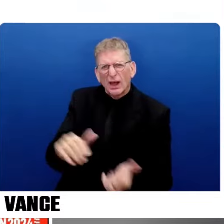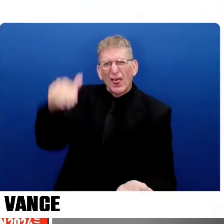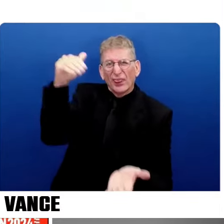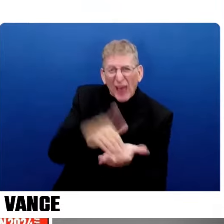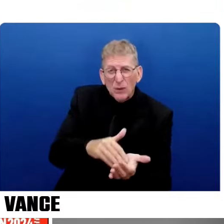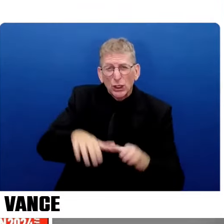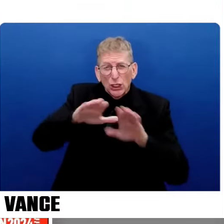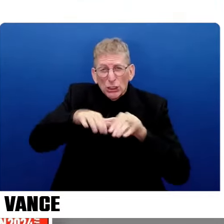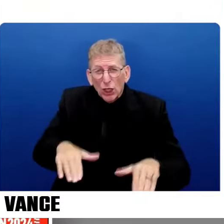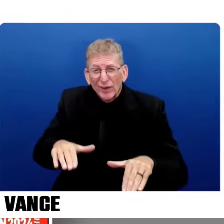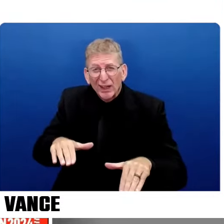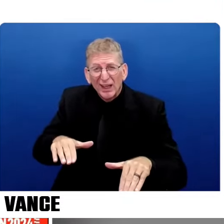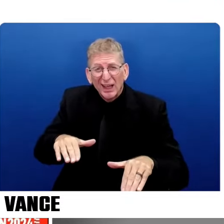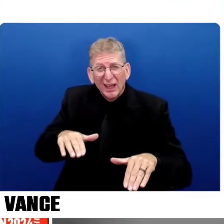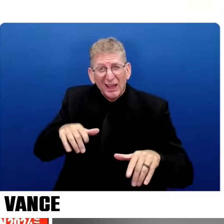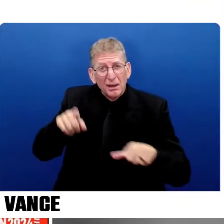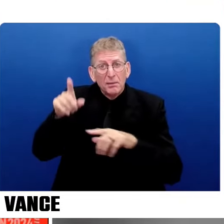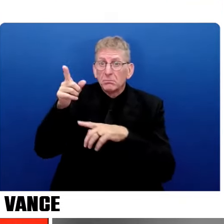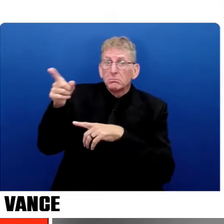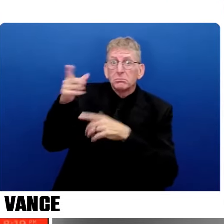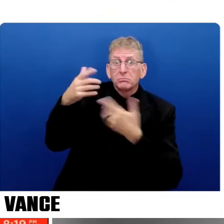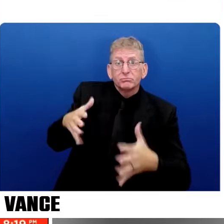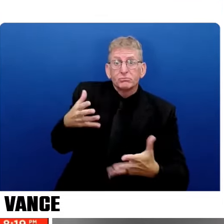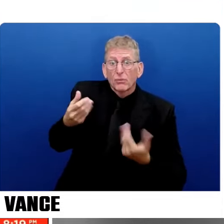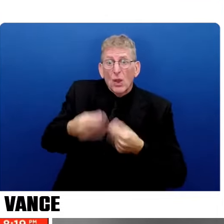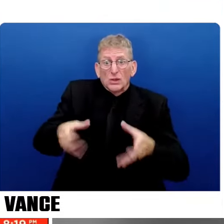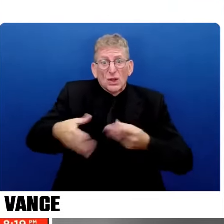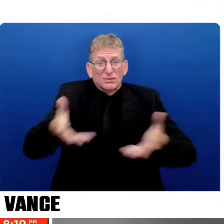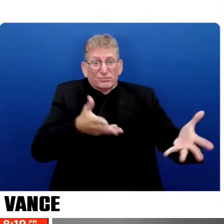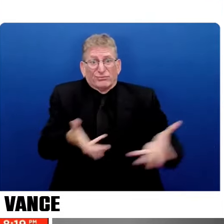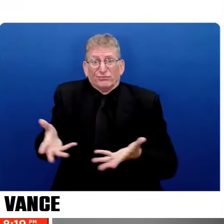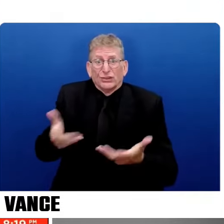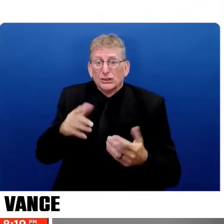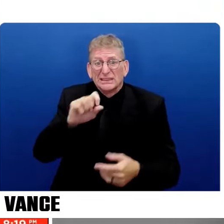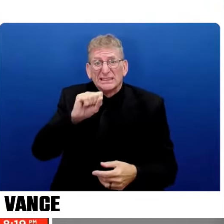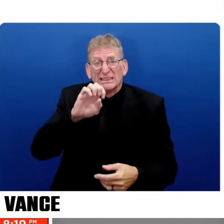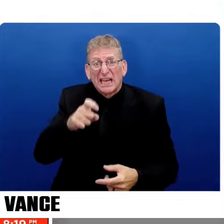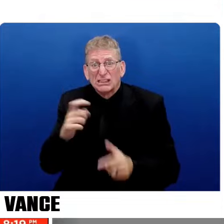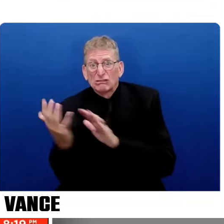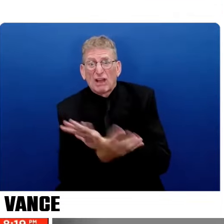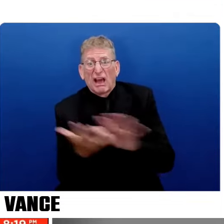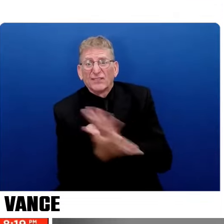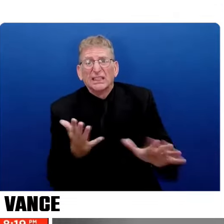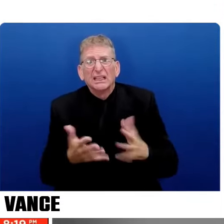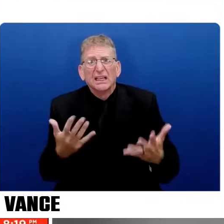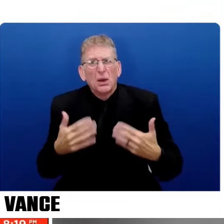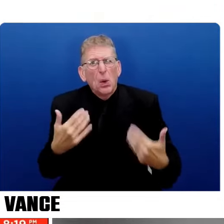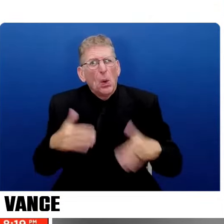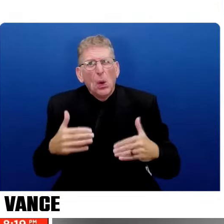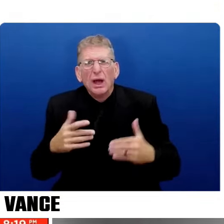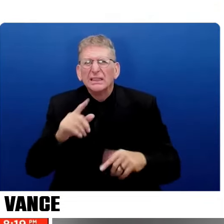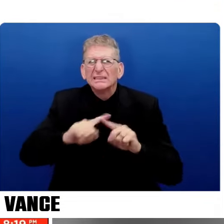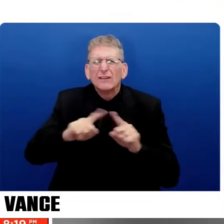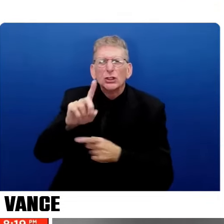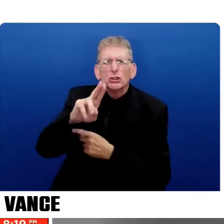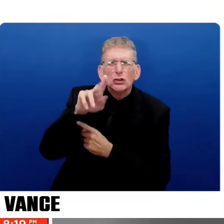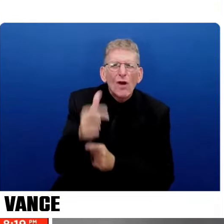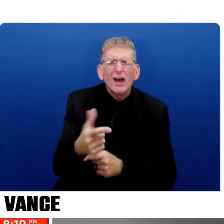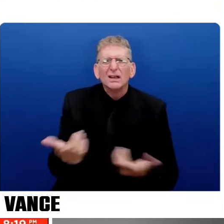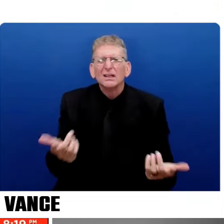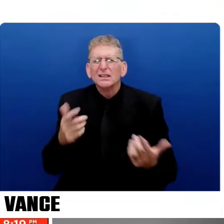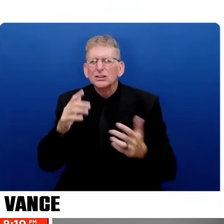them hopefully are at homes with their families. Some of them have been used as drug trafficking mules. The real family separation policy in this